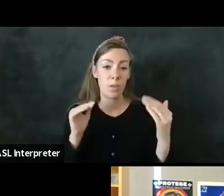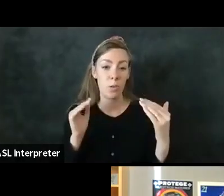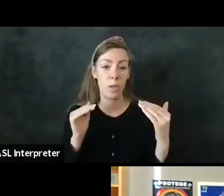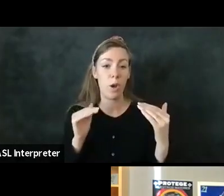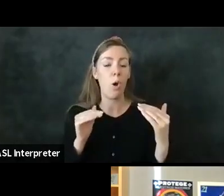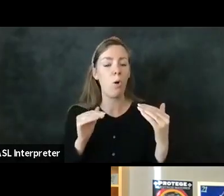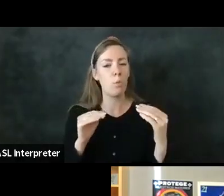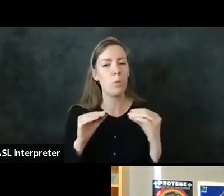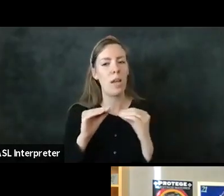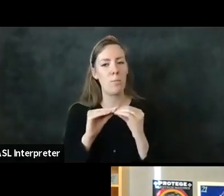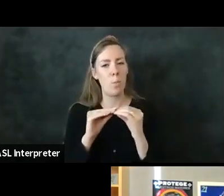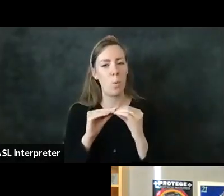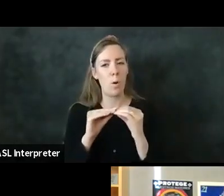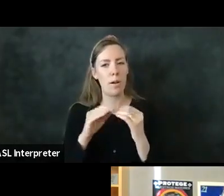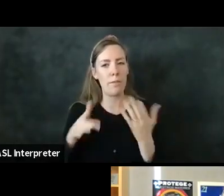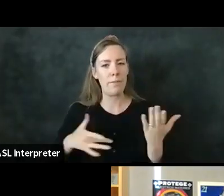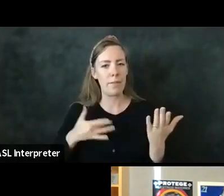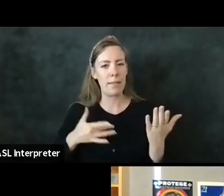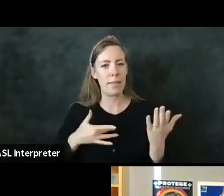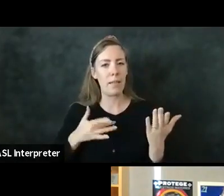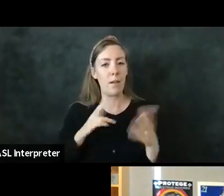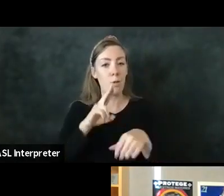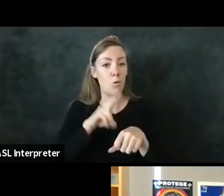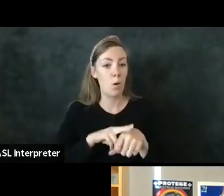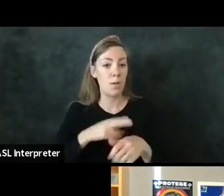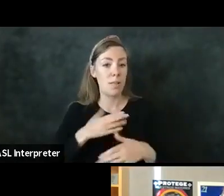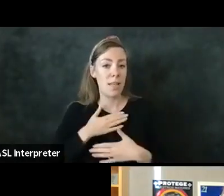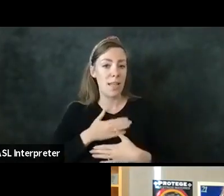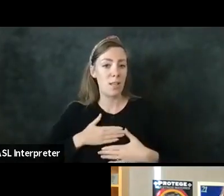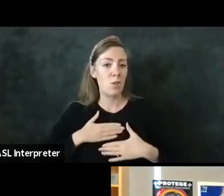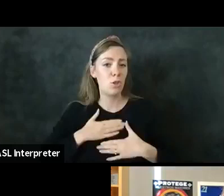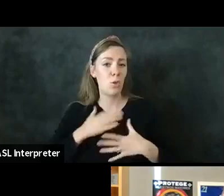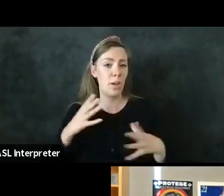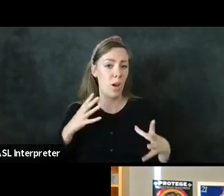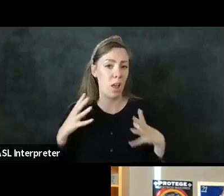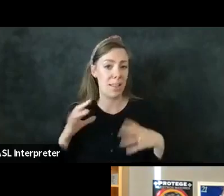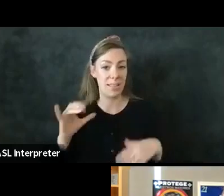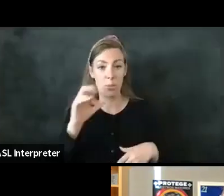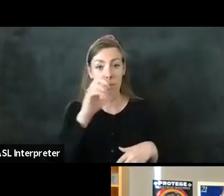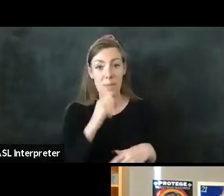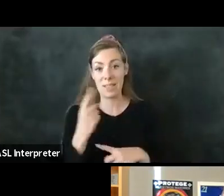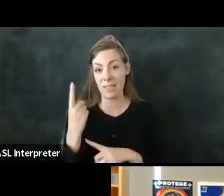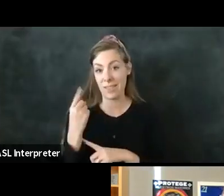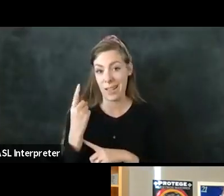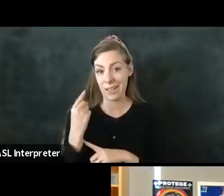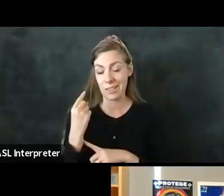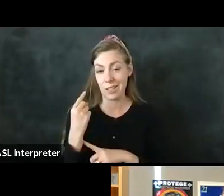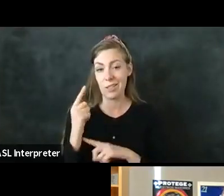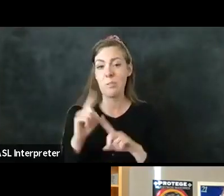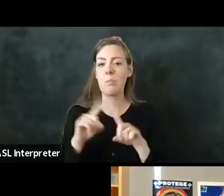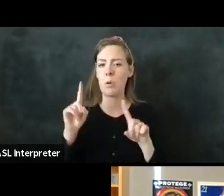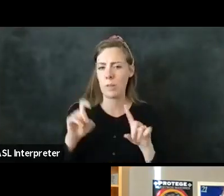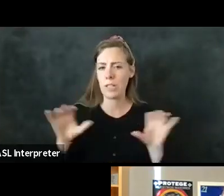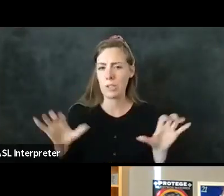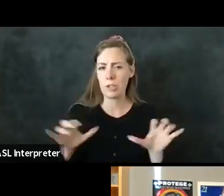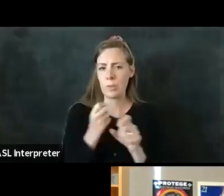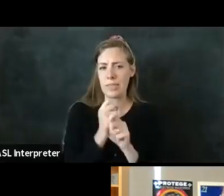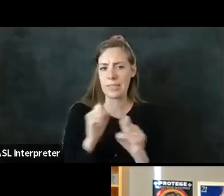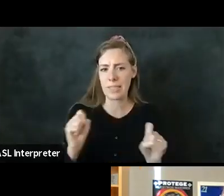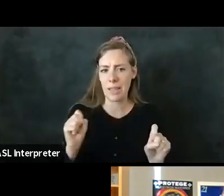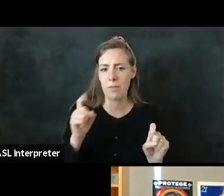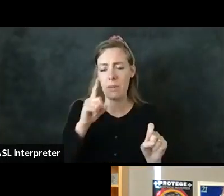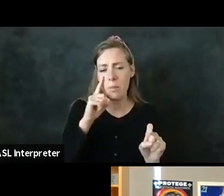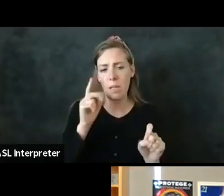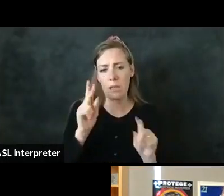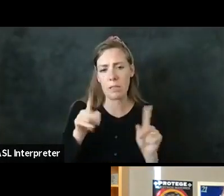of normalcy and start to enjoy holidays that we missed last year. But we also need to do so safely with the virus still circulating in